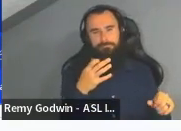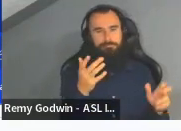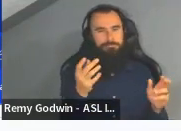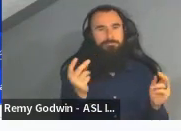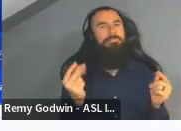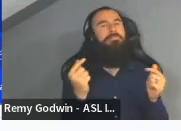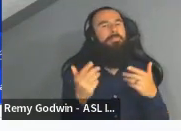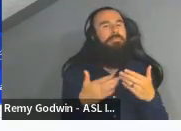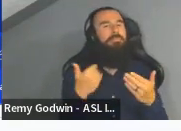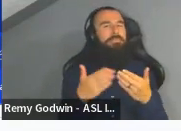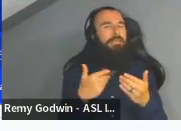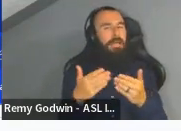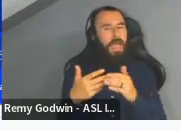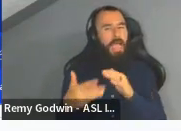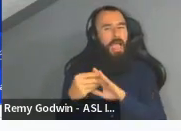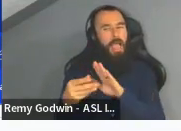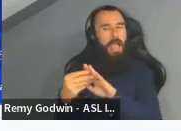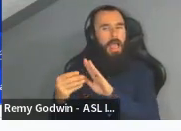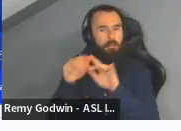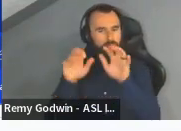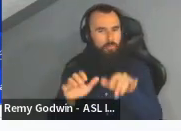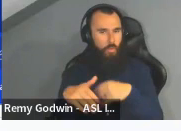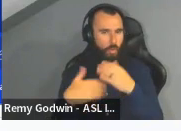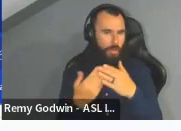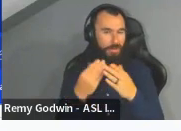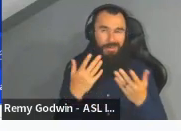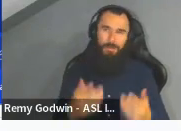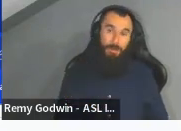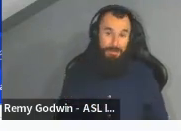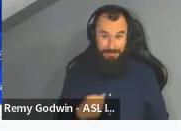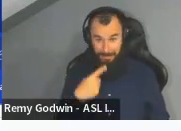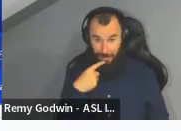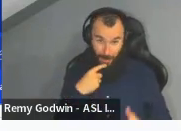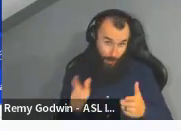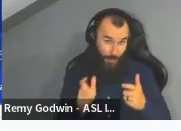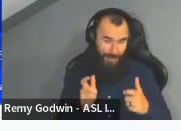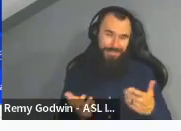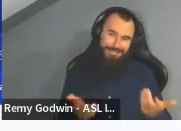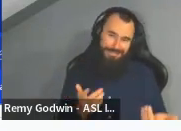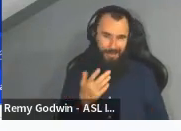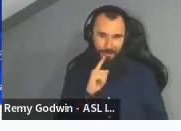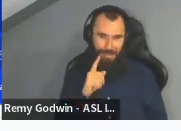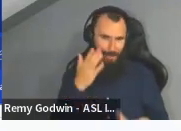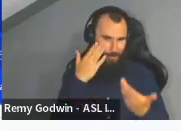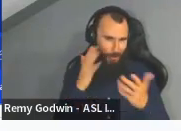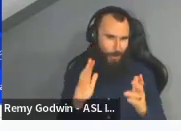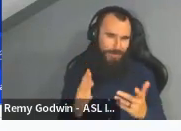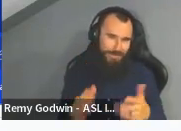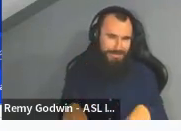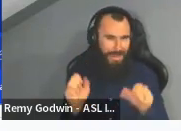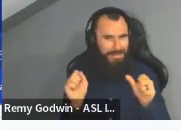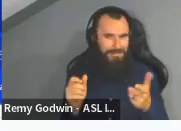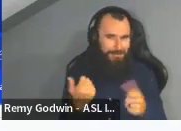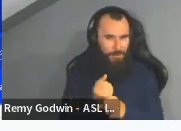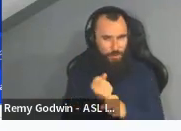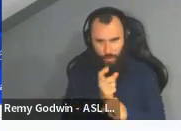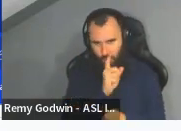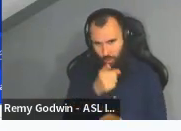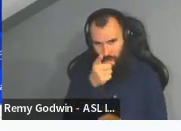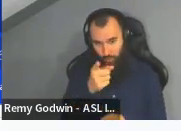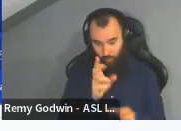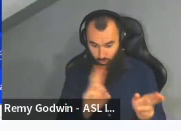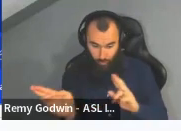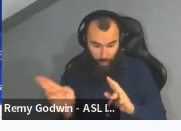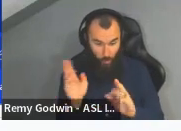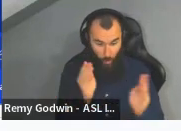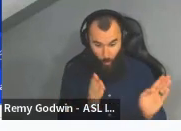quickly add your information in. I don't know about quickly. It does take it takes being organized and having it already in hands